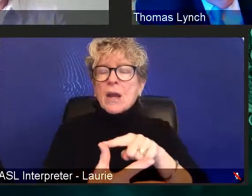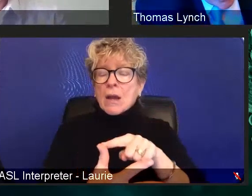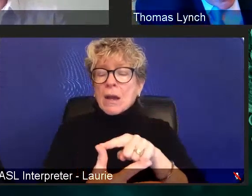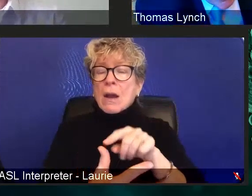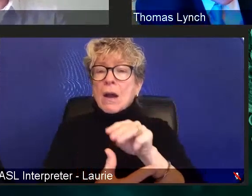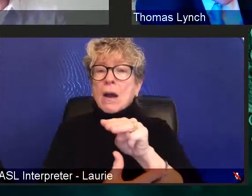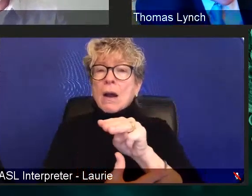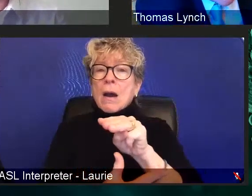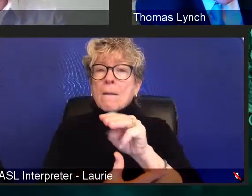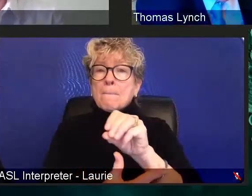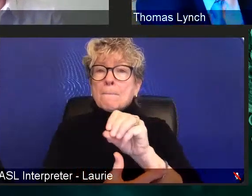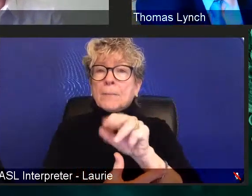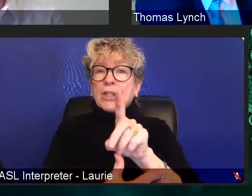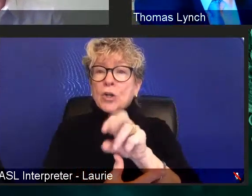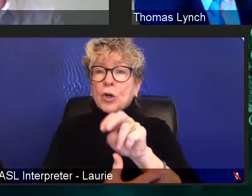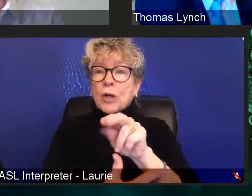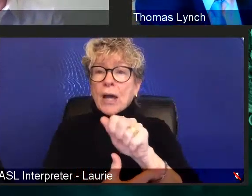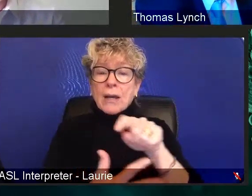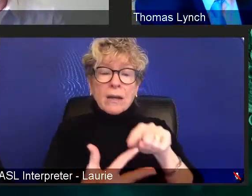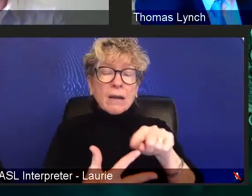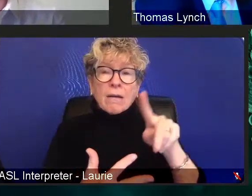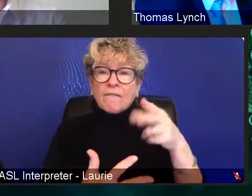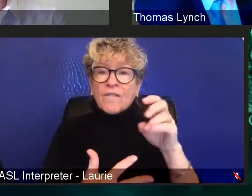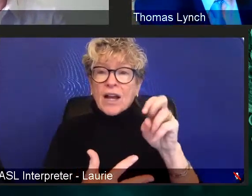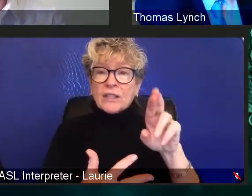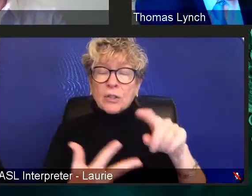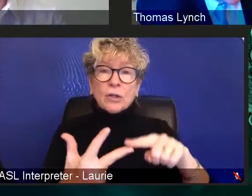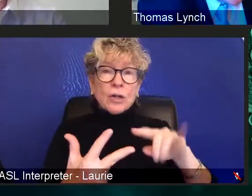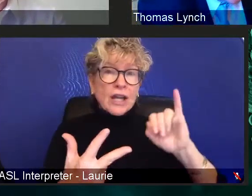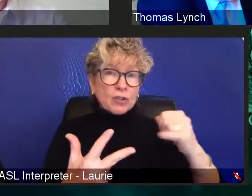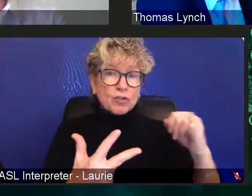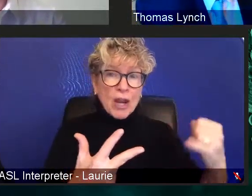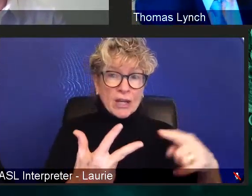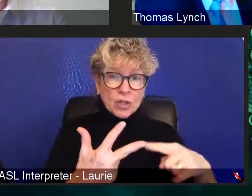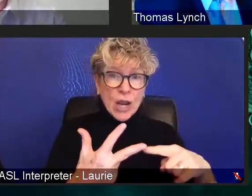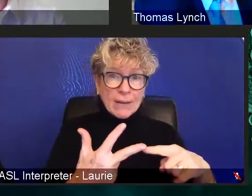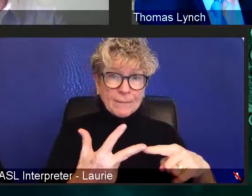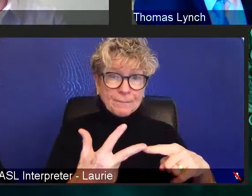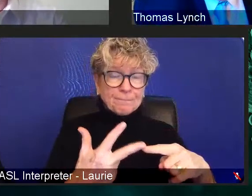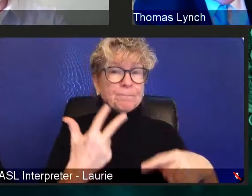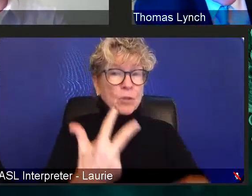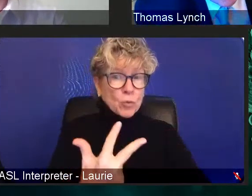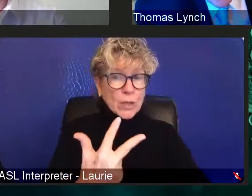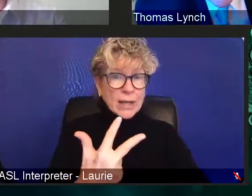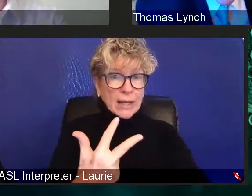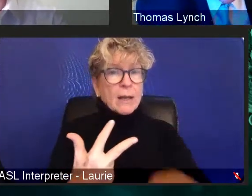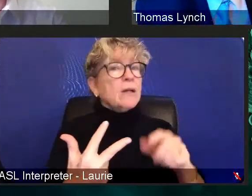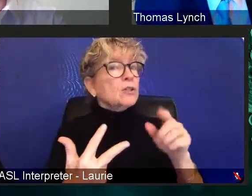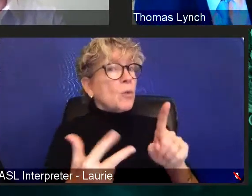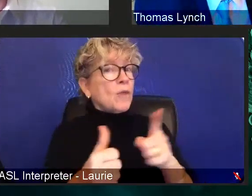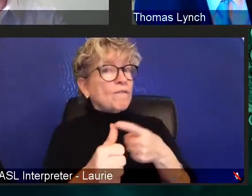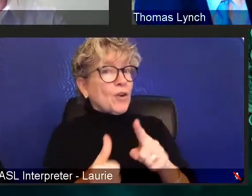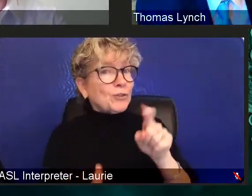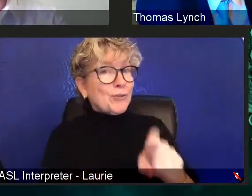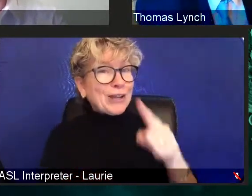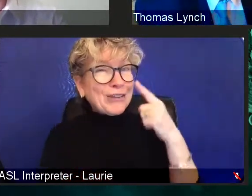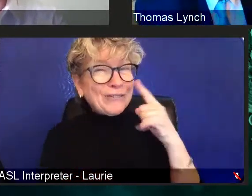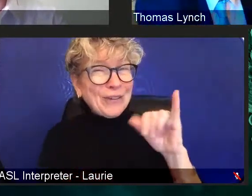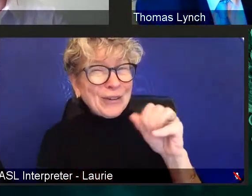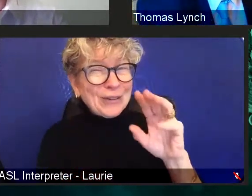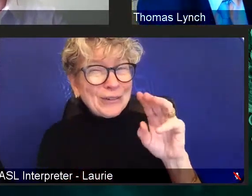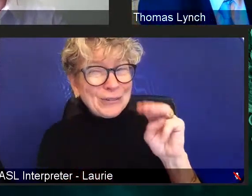and Pfizer BioNTech. And then we also have the J&J vaccine. So Jim, first question for you, because I know this is going to come